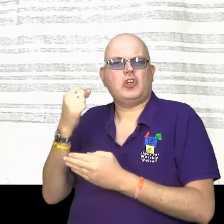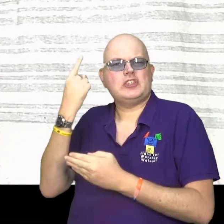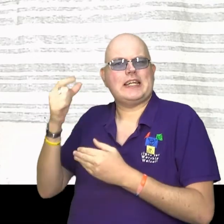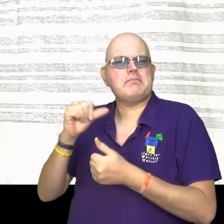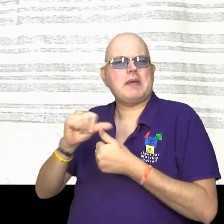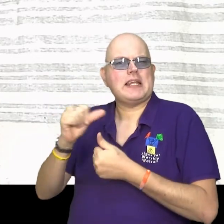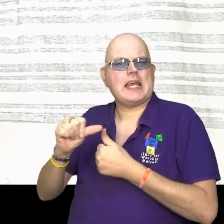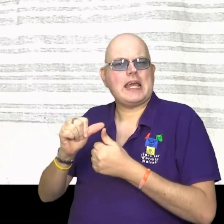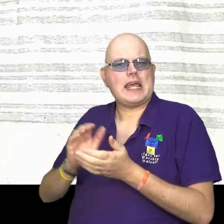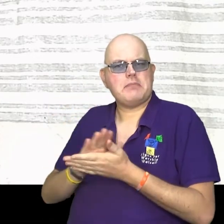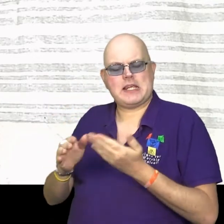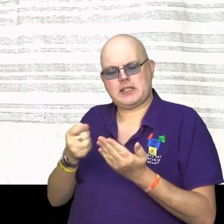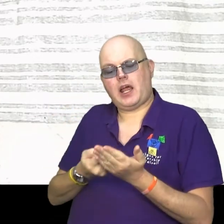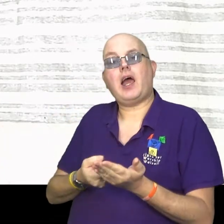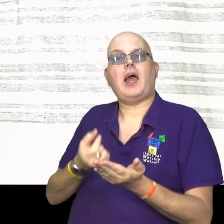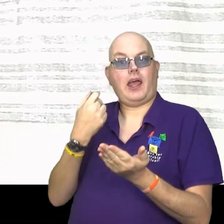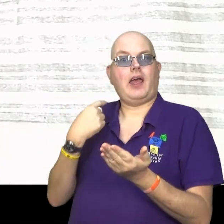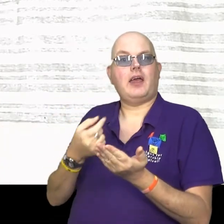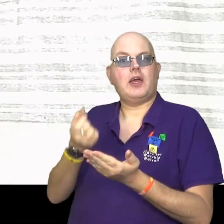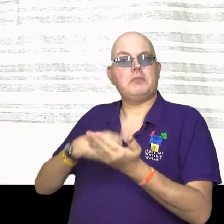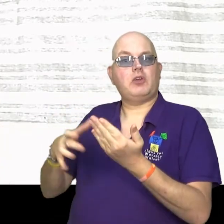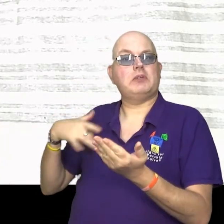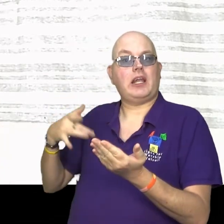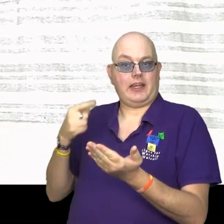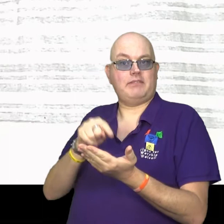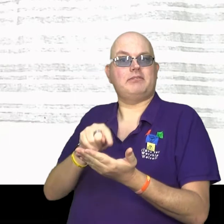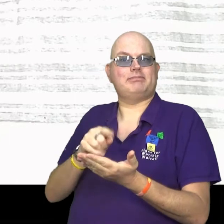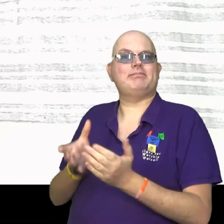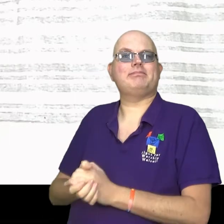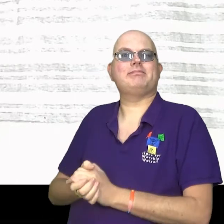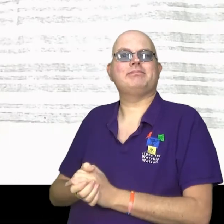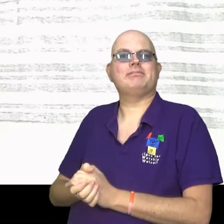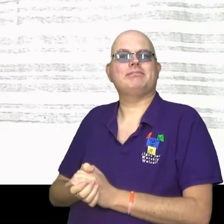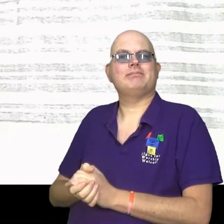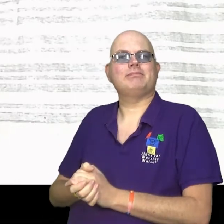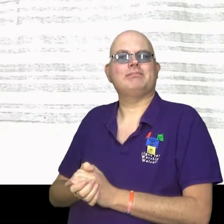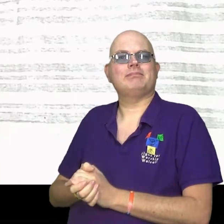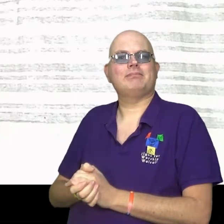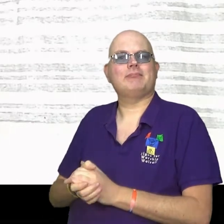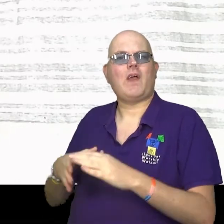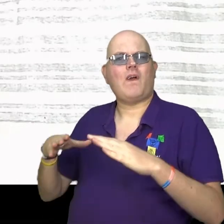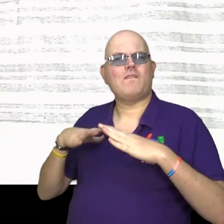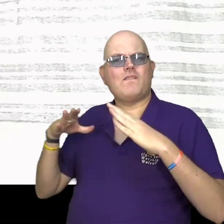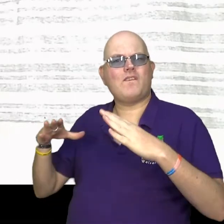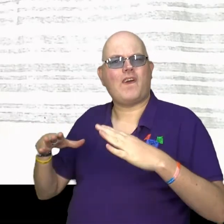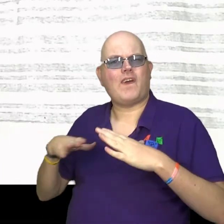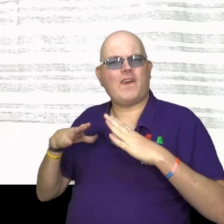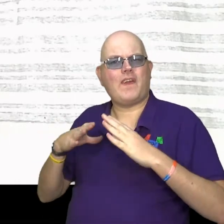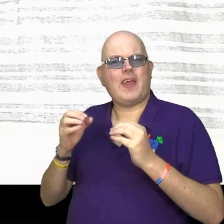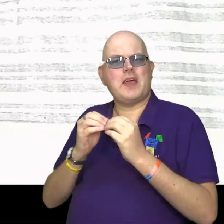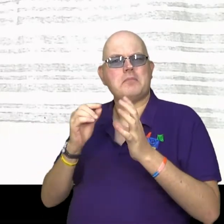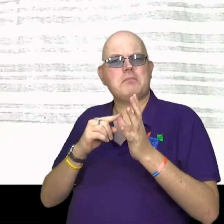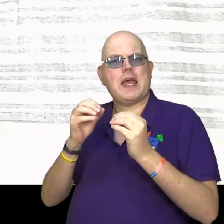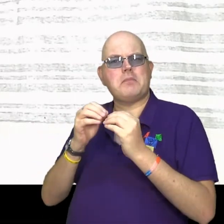more context, the text itself is brought to life. So, who's ready for a little